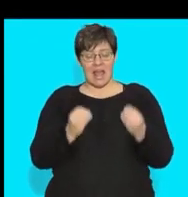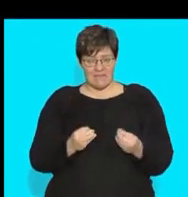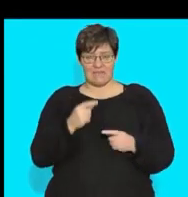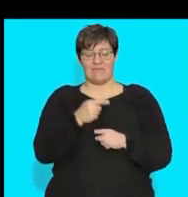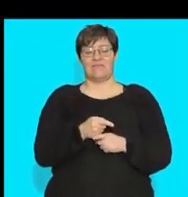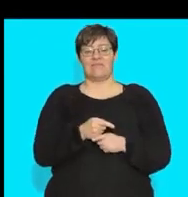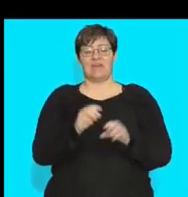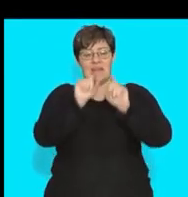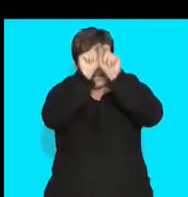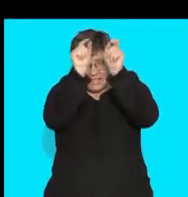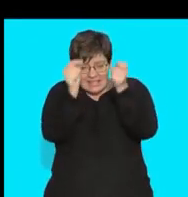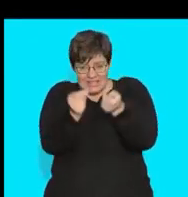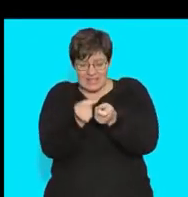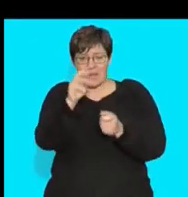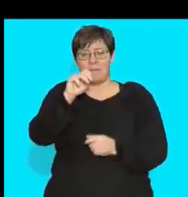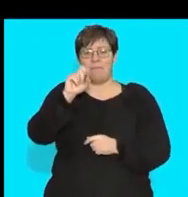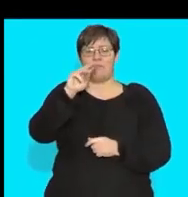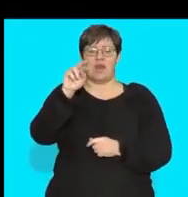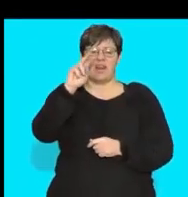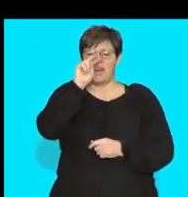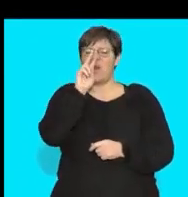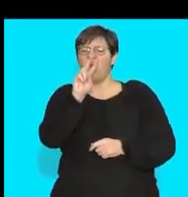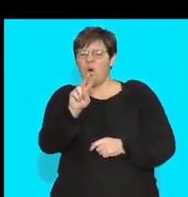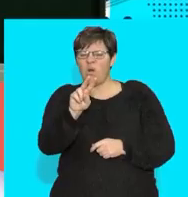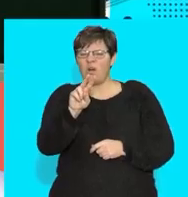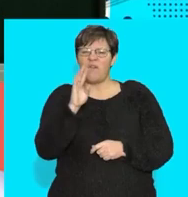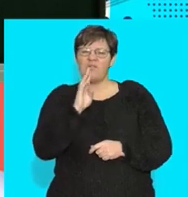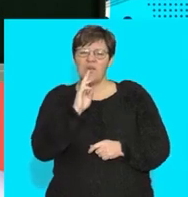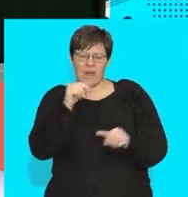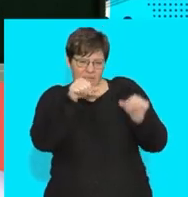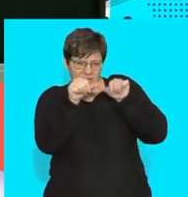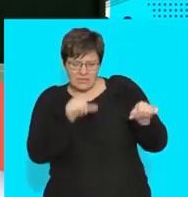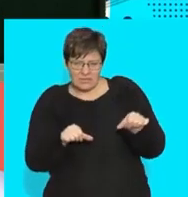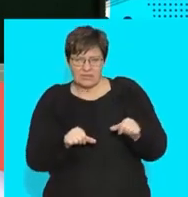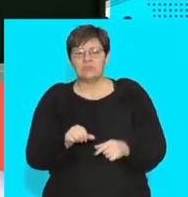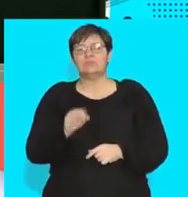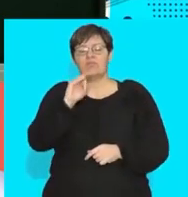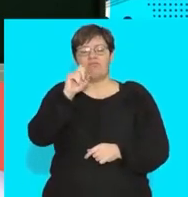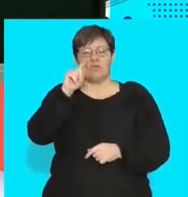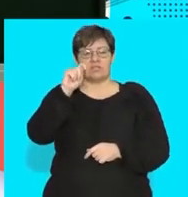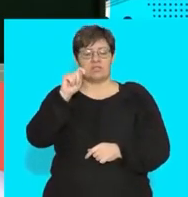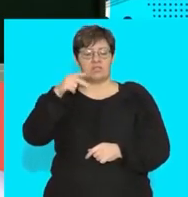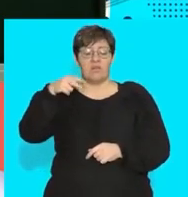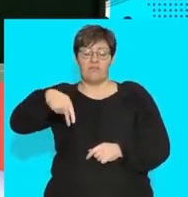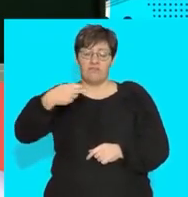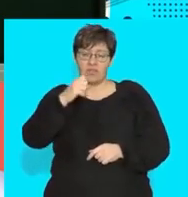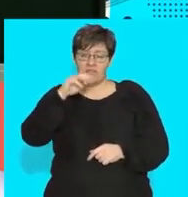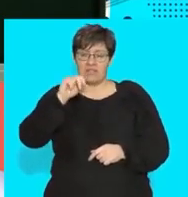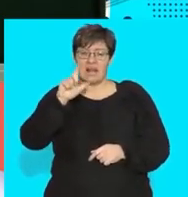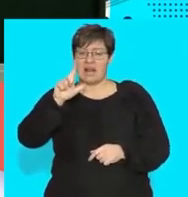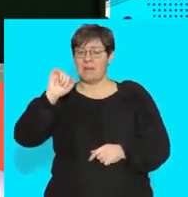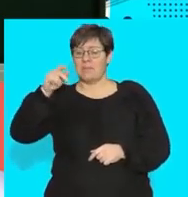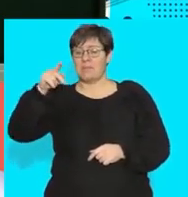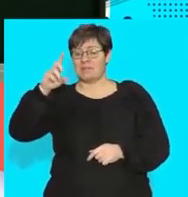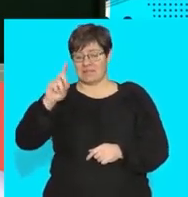membrane. And that was that whole fluid mosaic model that we looked at, and that phospholipid bilayer. Right? It is